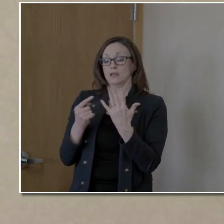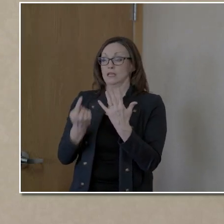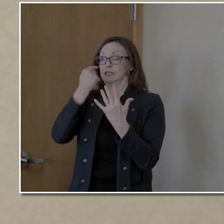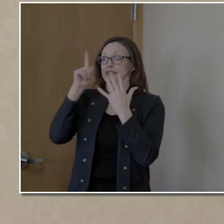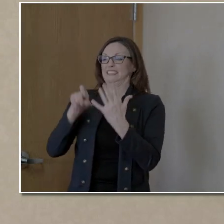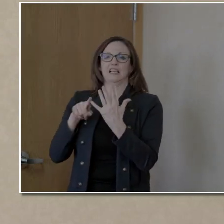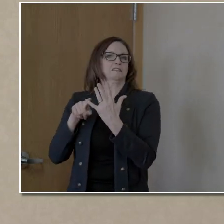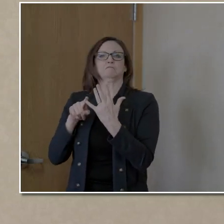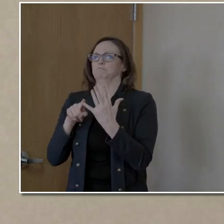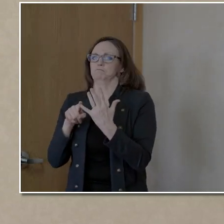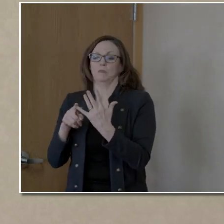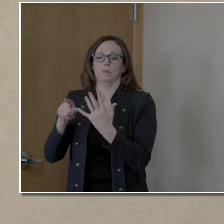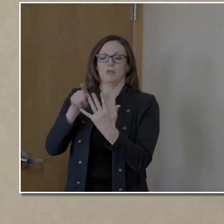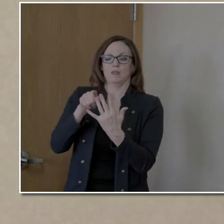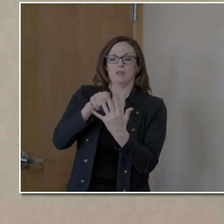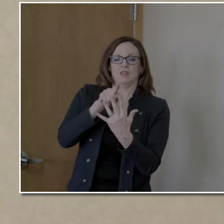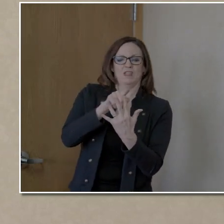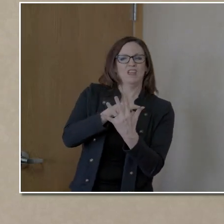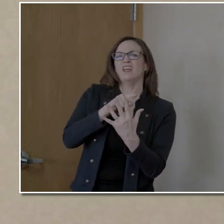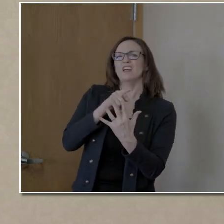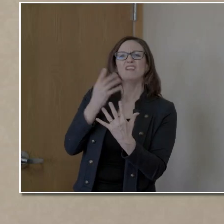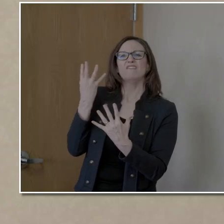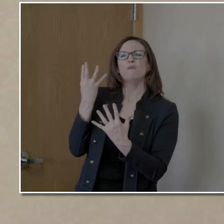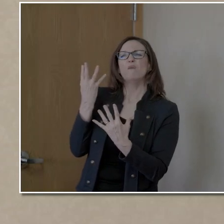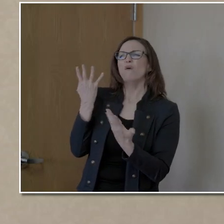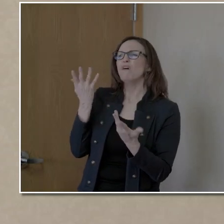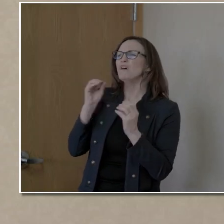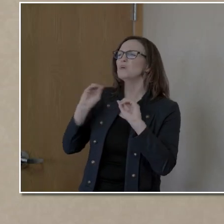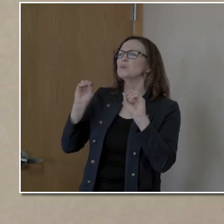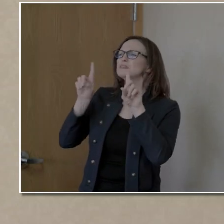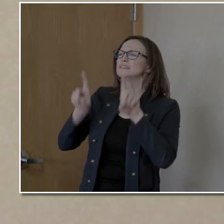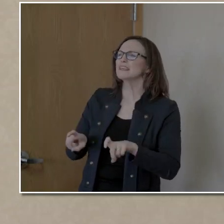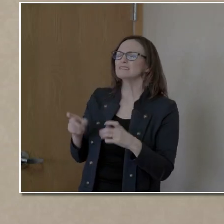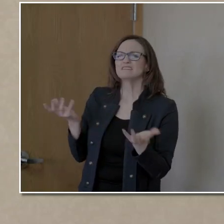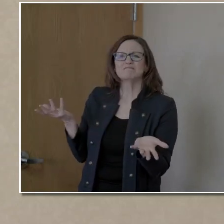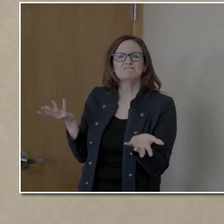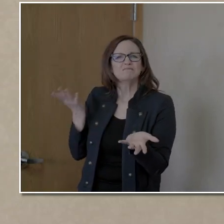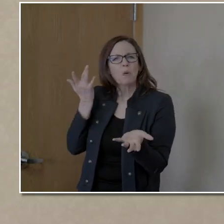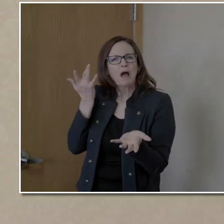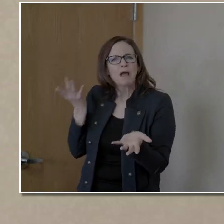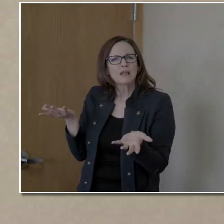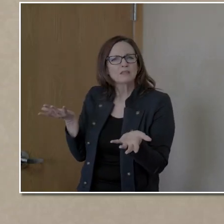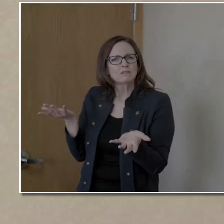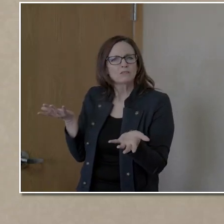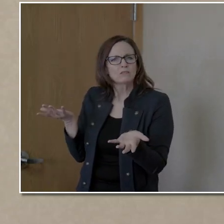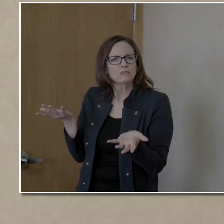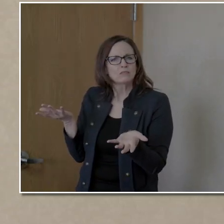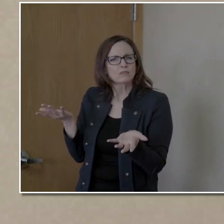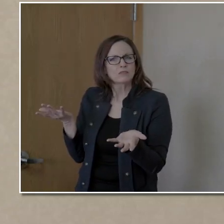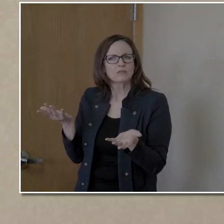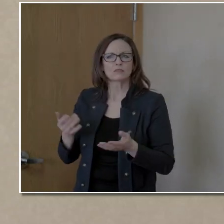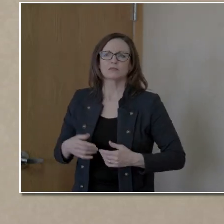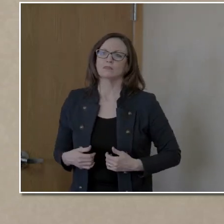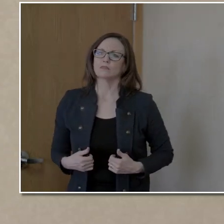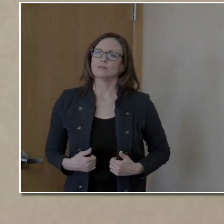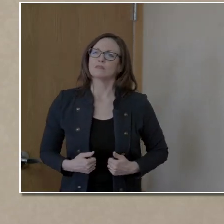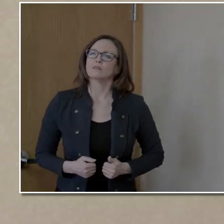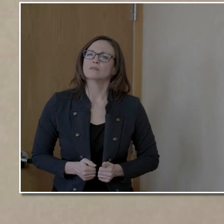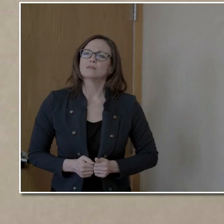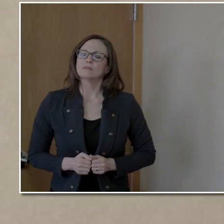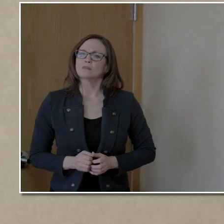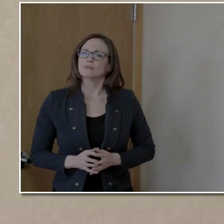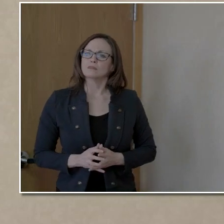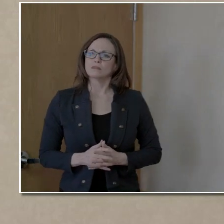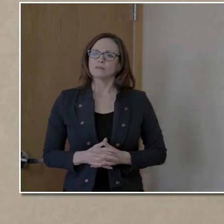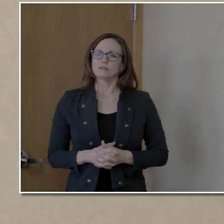is it is constantly changing. And so in the early days of the pandemic, We told physicians not to